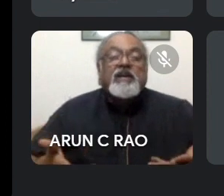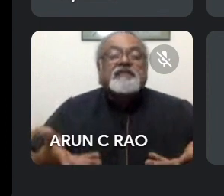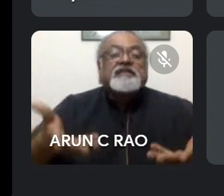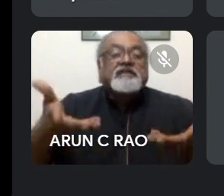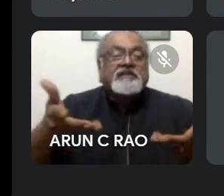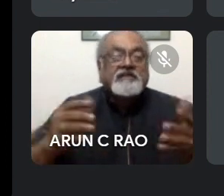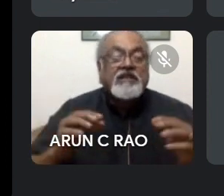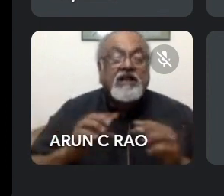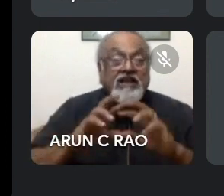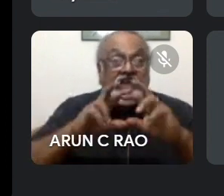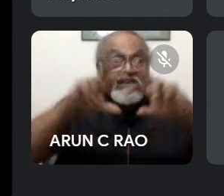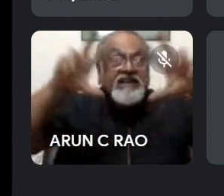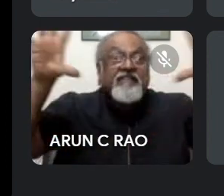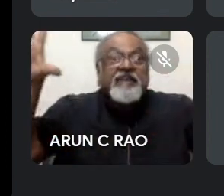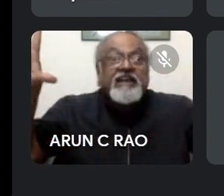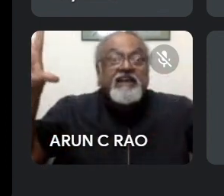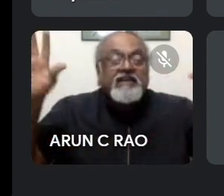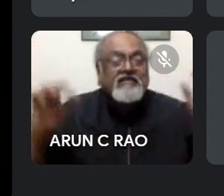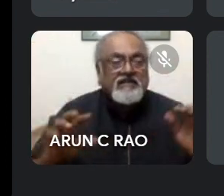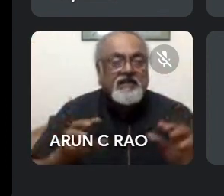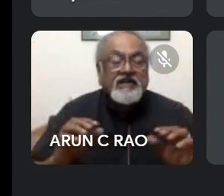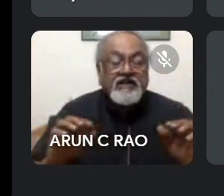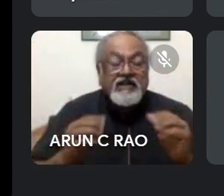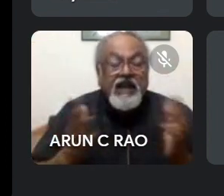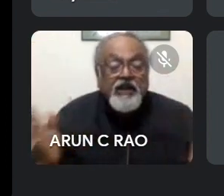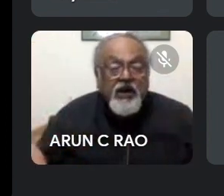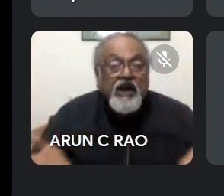growth. We should encourage experimentation.